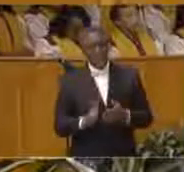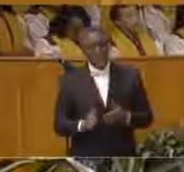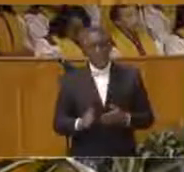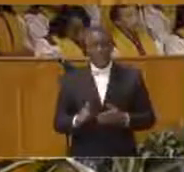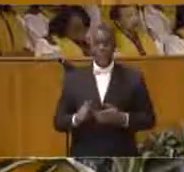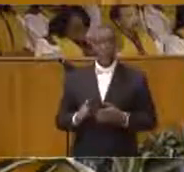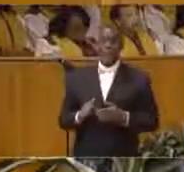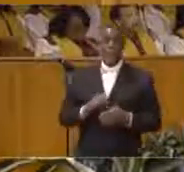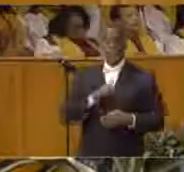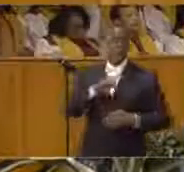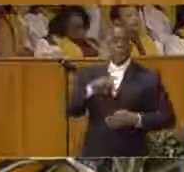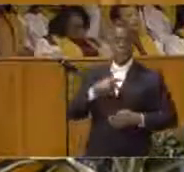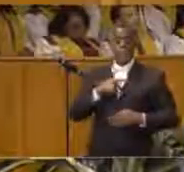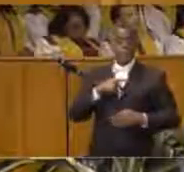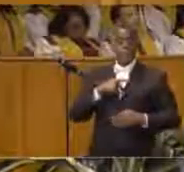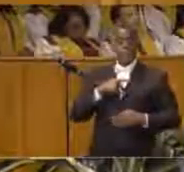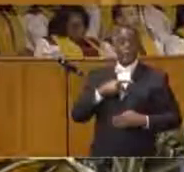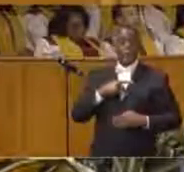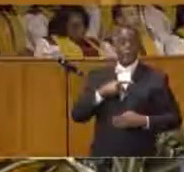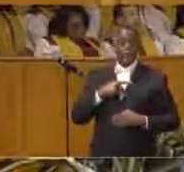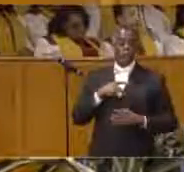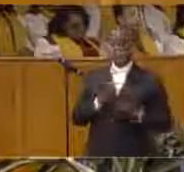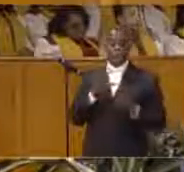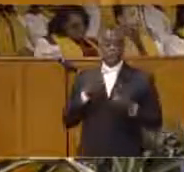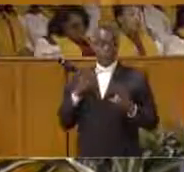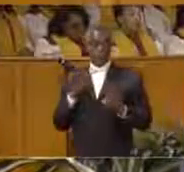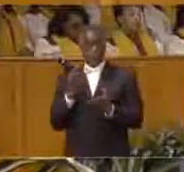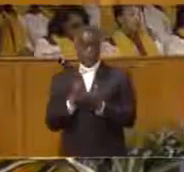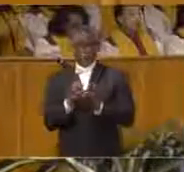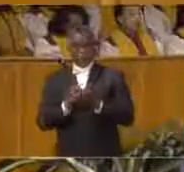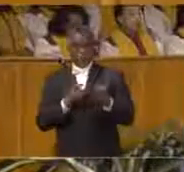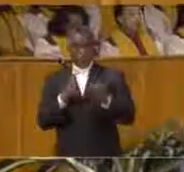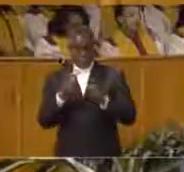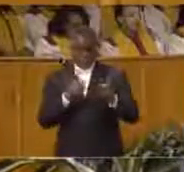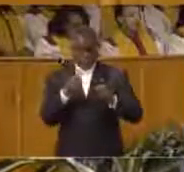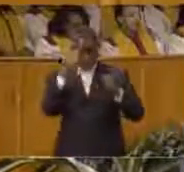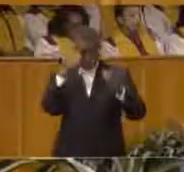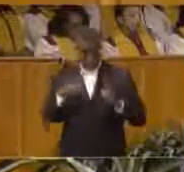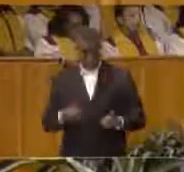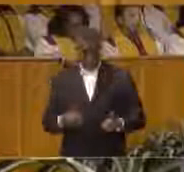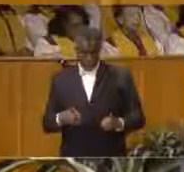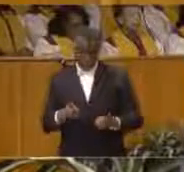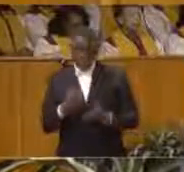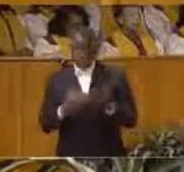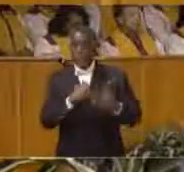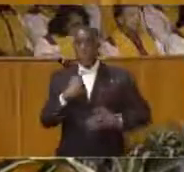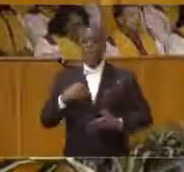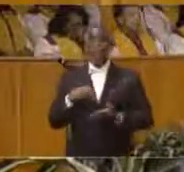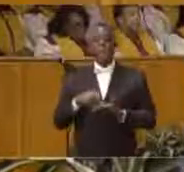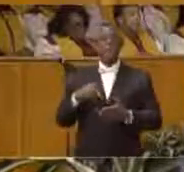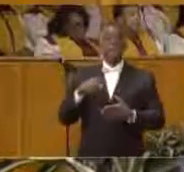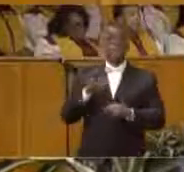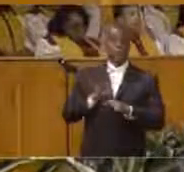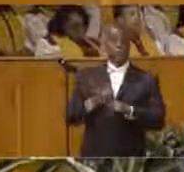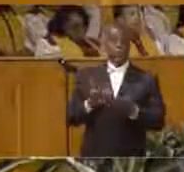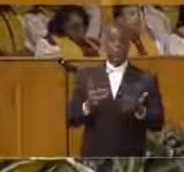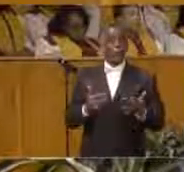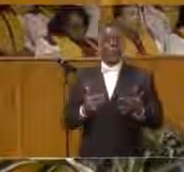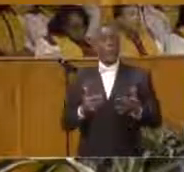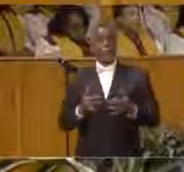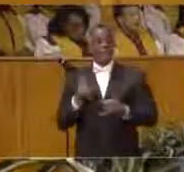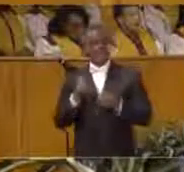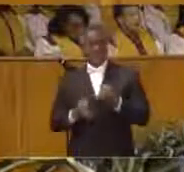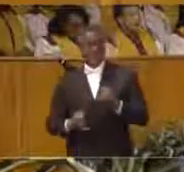This is really a matter of personal preference and financial management. We have some members of our church who wait till the end of the year to